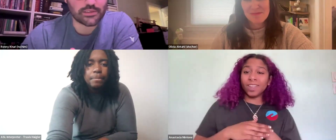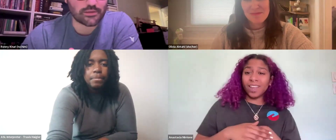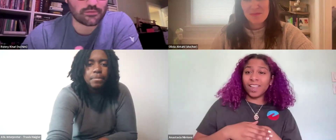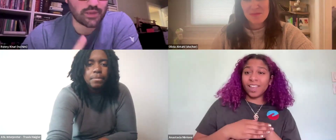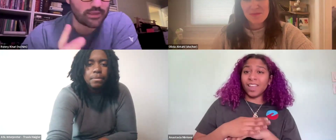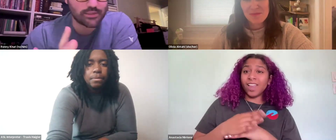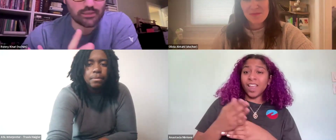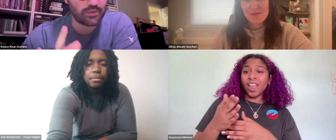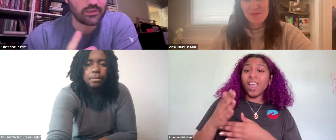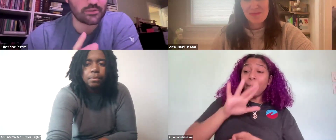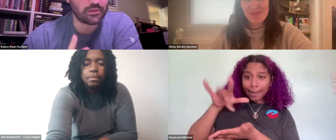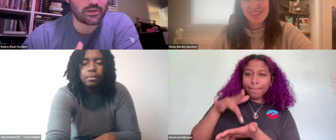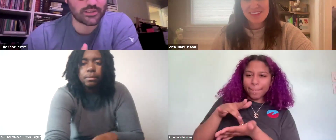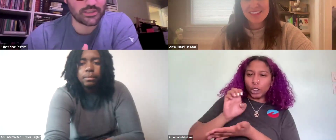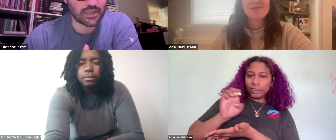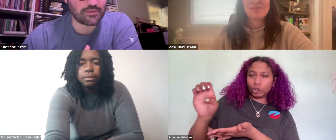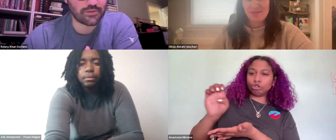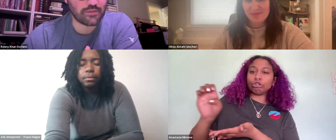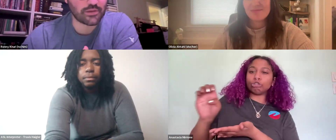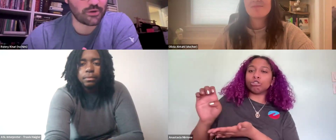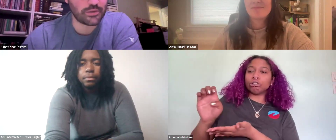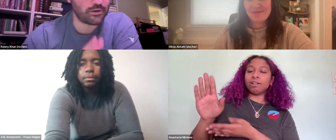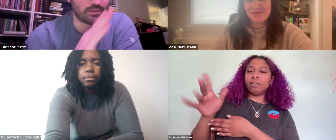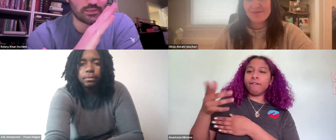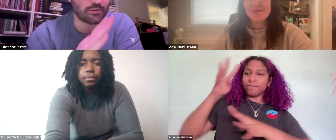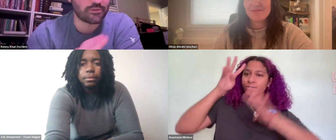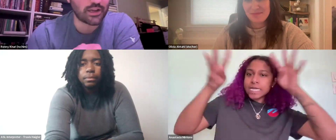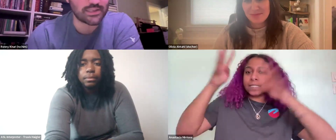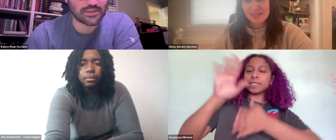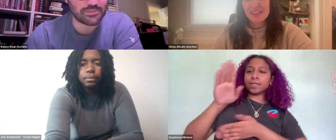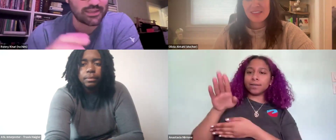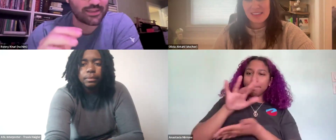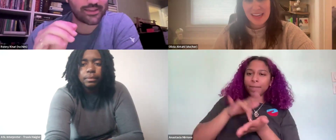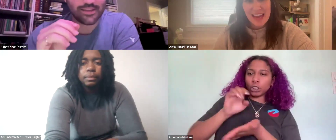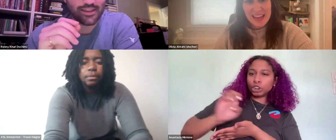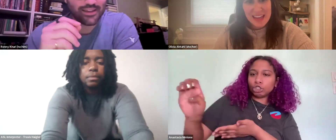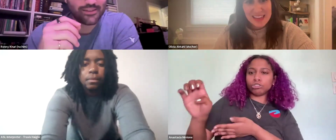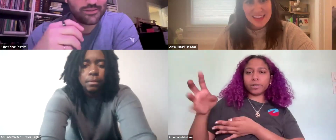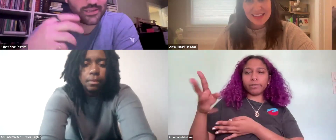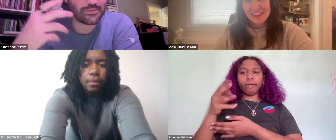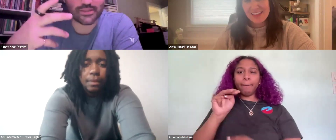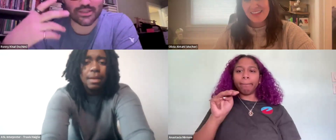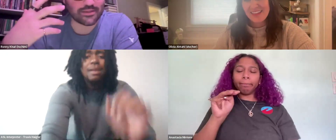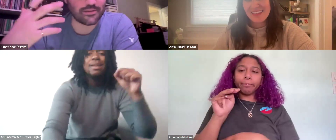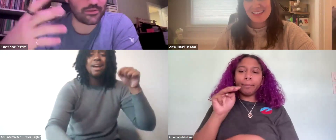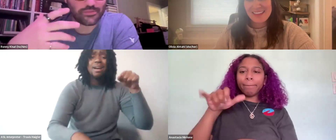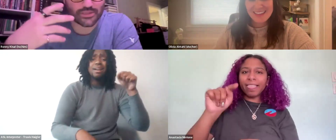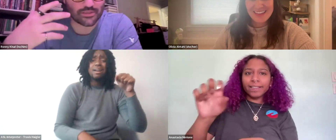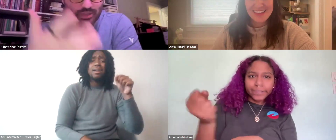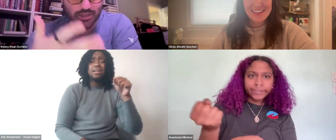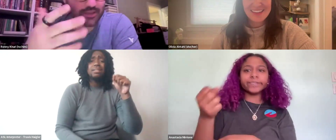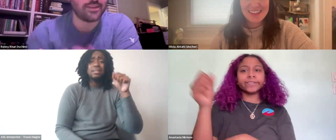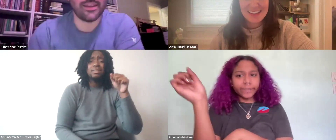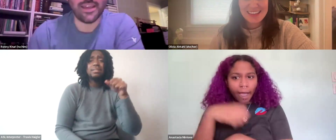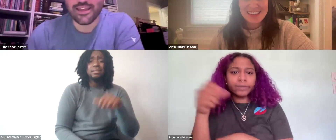Middle Eastern fantasy or Middle Eastern mythology is kind of having a moment, or it's on the rise. I'm seeing like Yes. books and golems